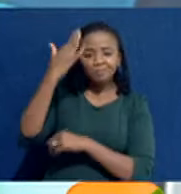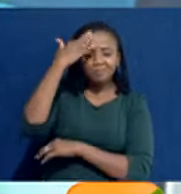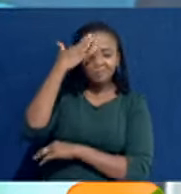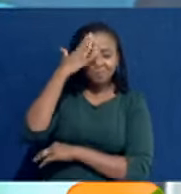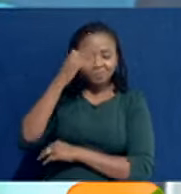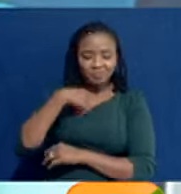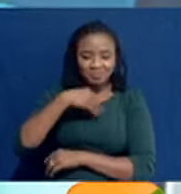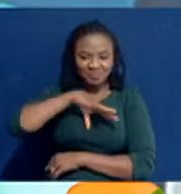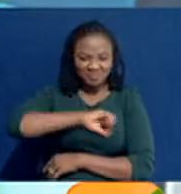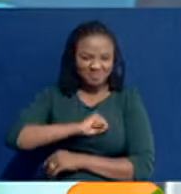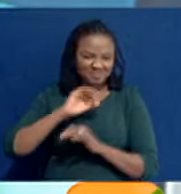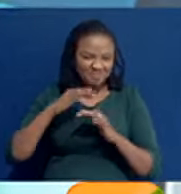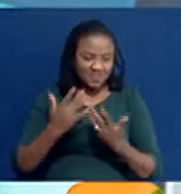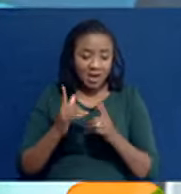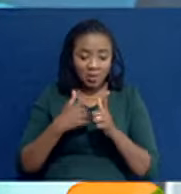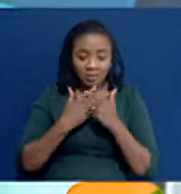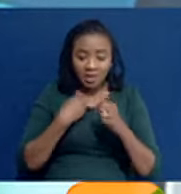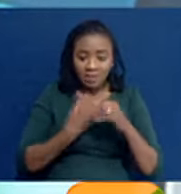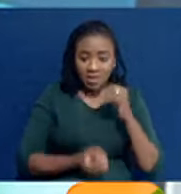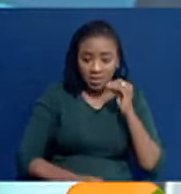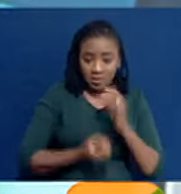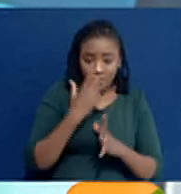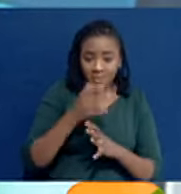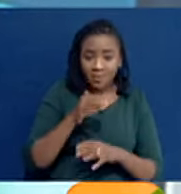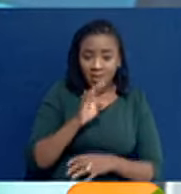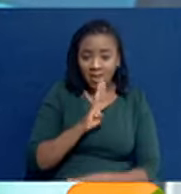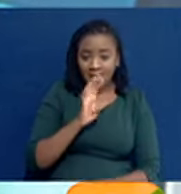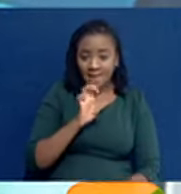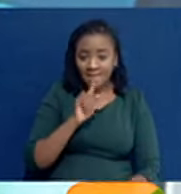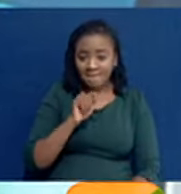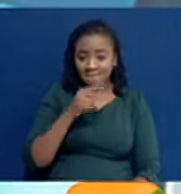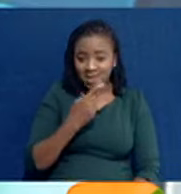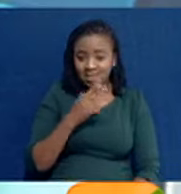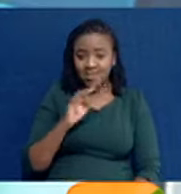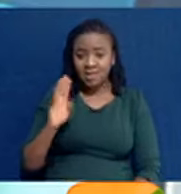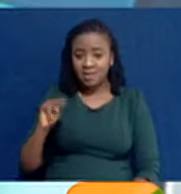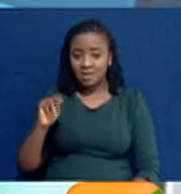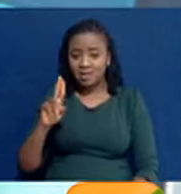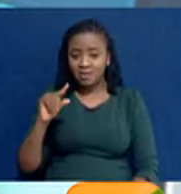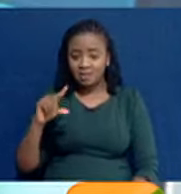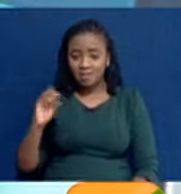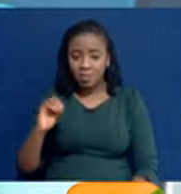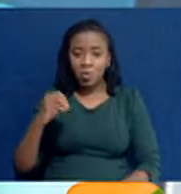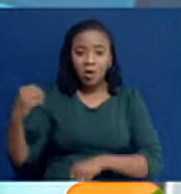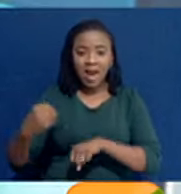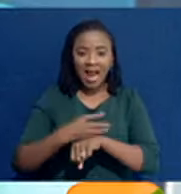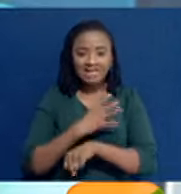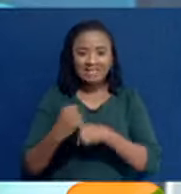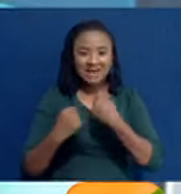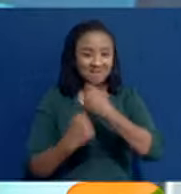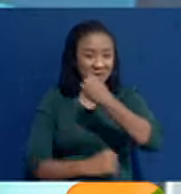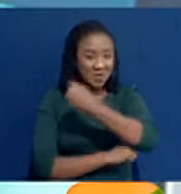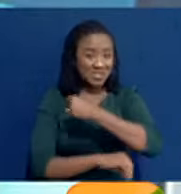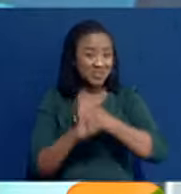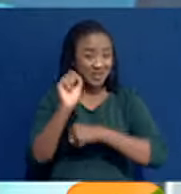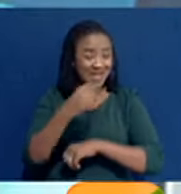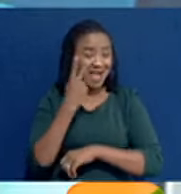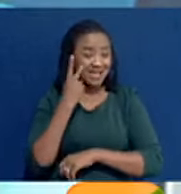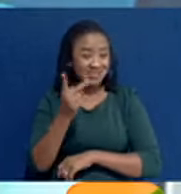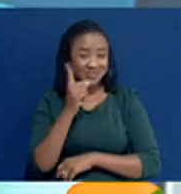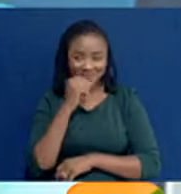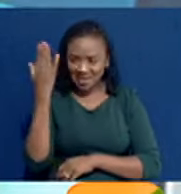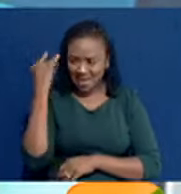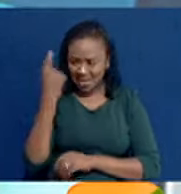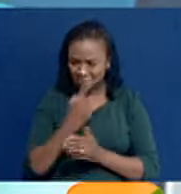the Beth Mugo Cancer Foundation, which we screen. Yeah. Actually, last Sunday, I saw you did screen here in